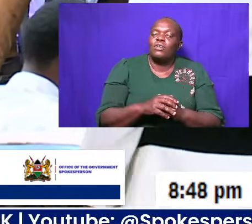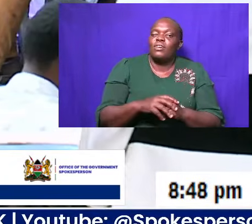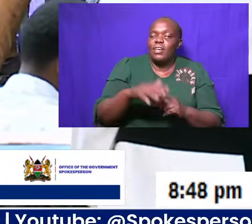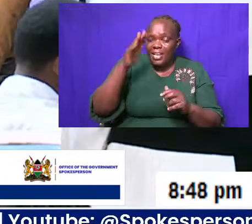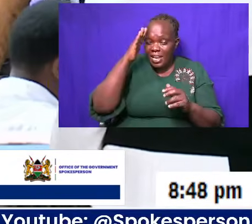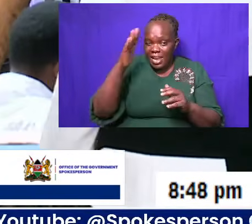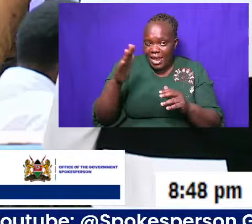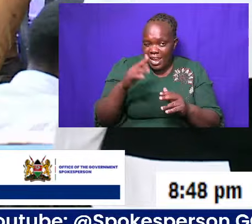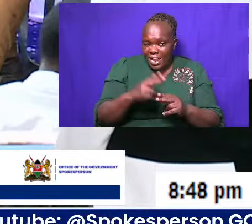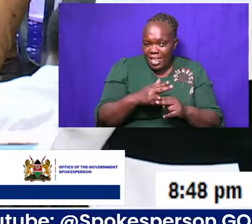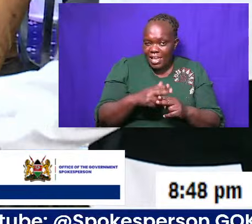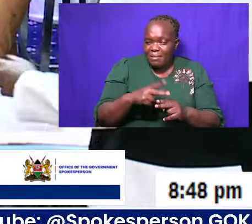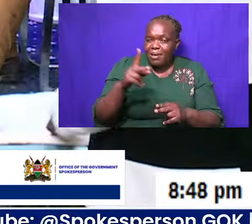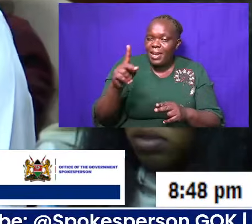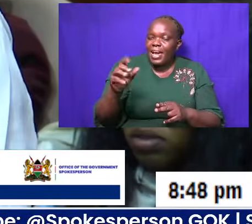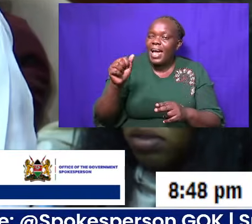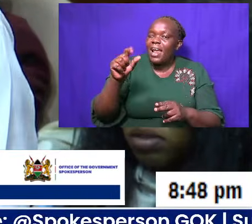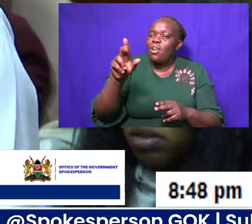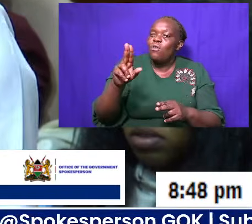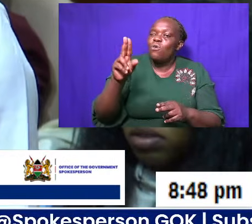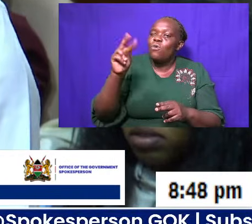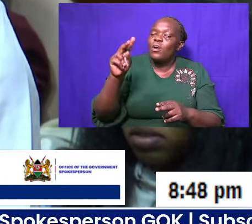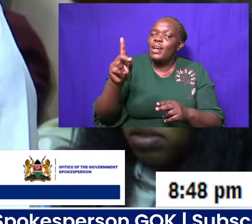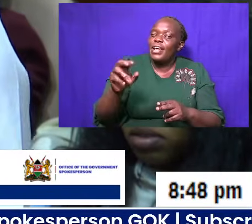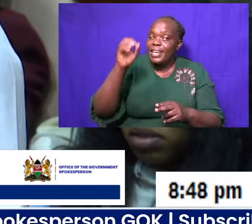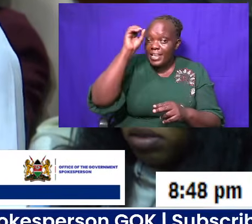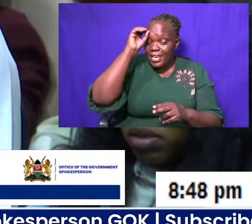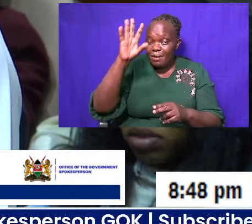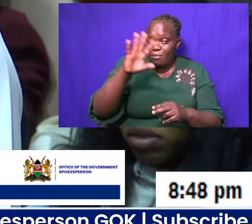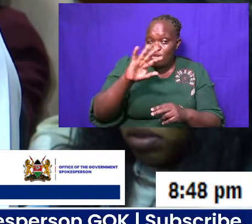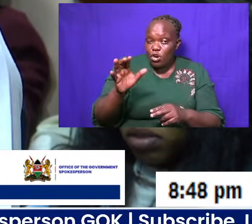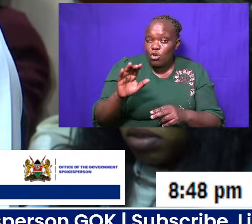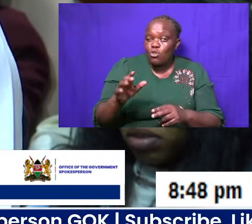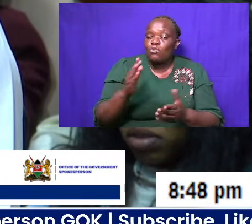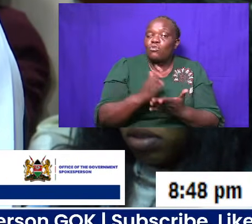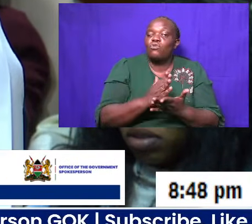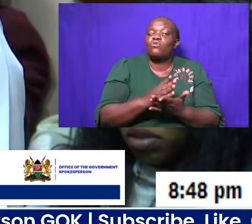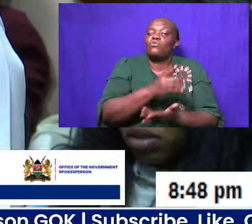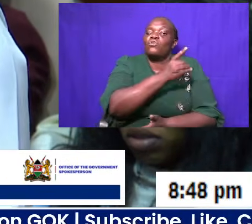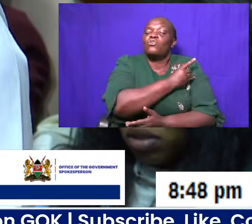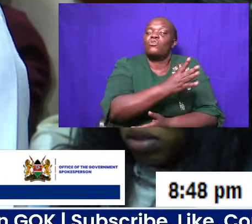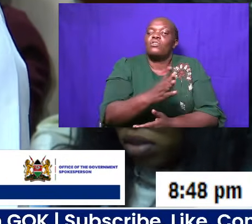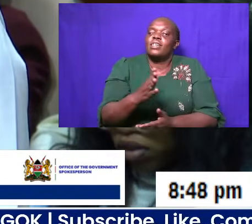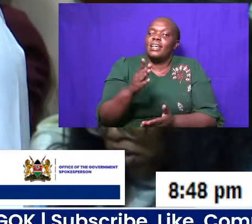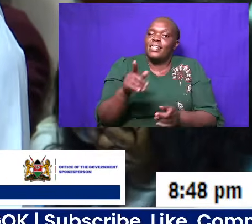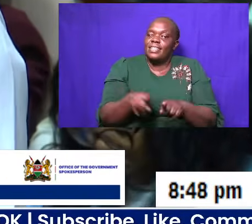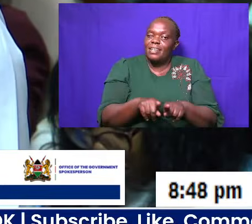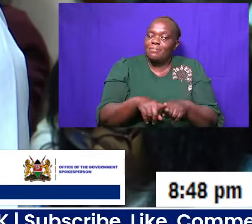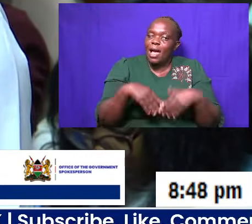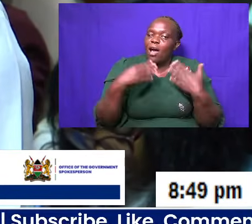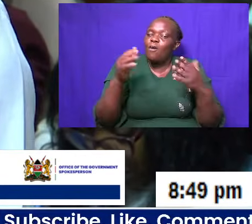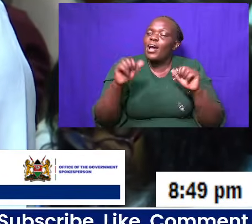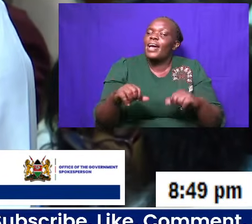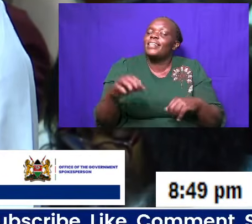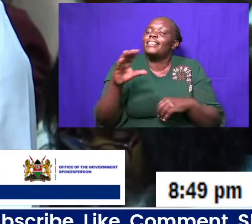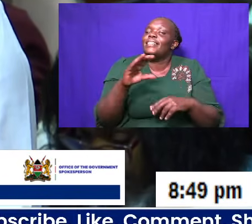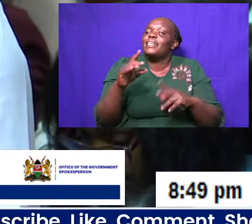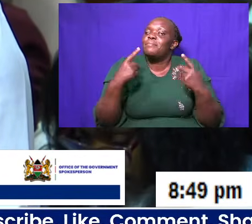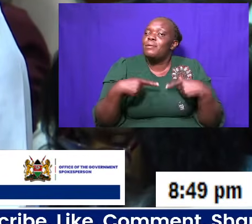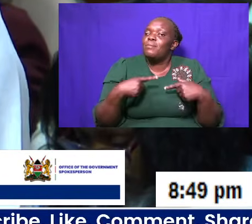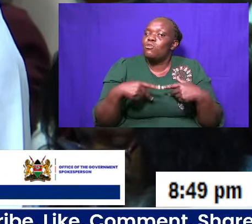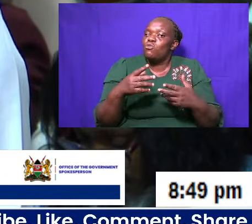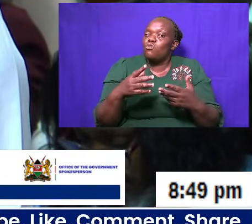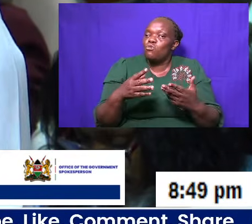my name is Salome. I'm from Kiambu County. My question to Dr. Purity is, how can citizens report cases